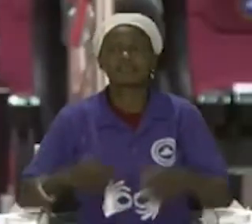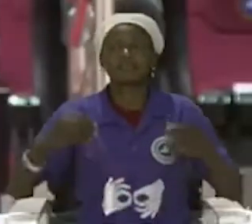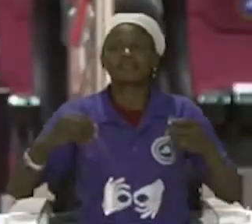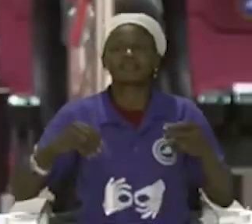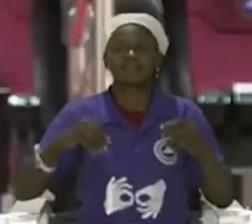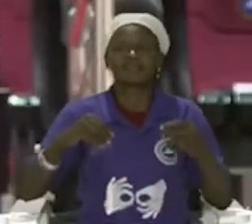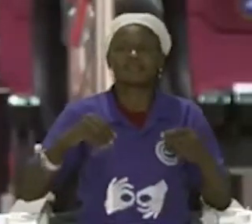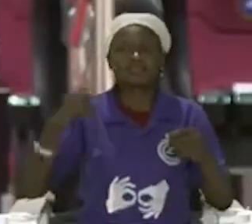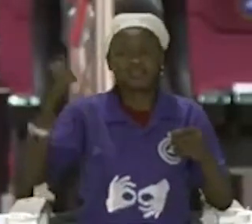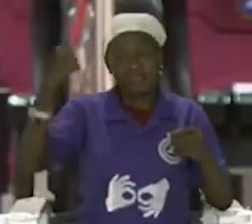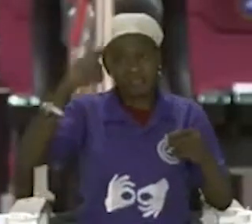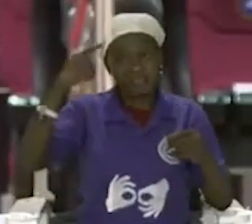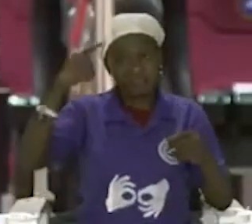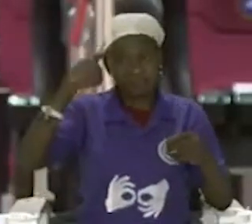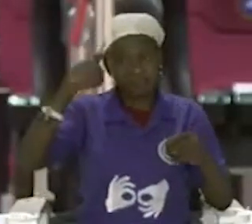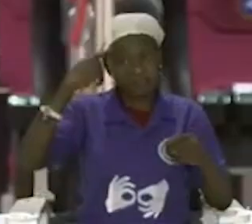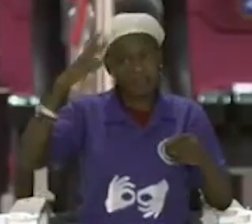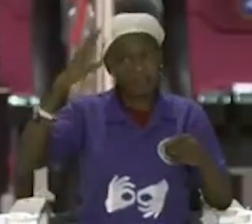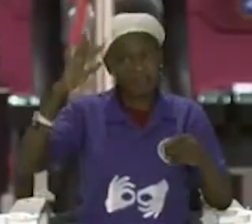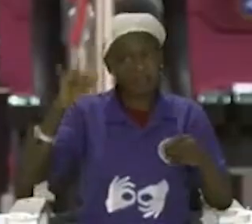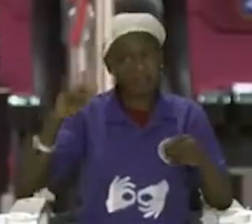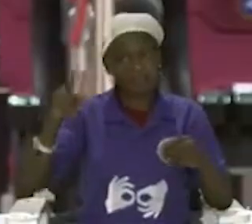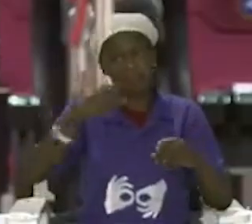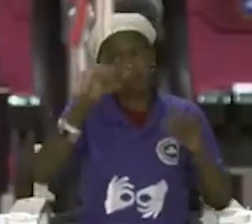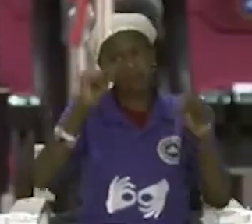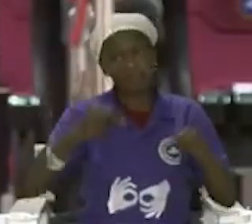Mentally, you can have dominion.